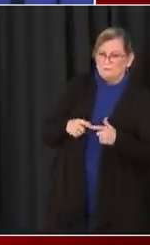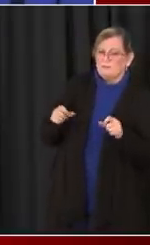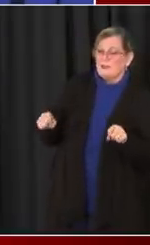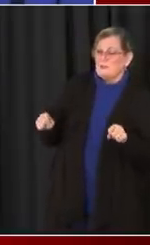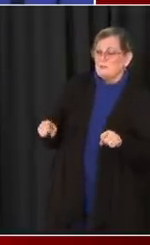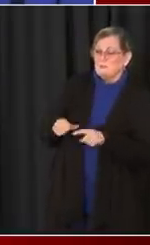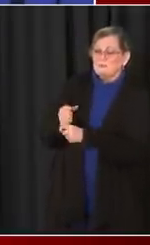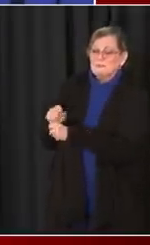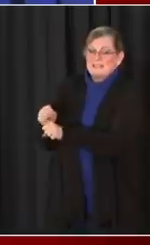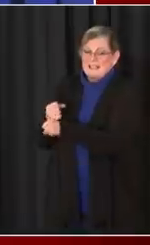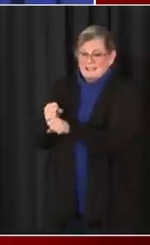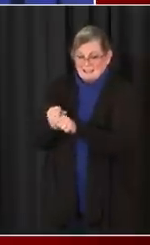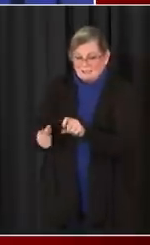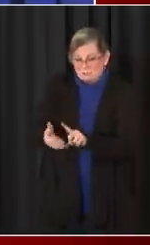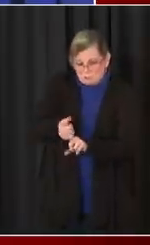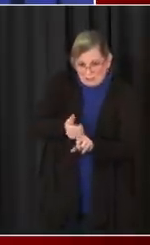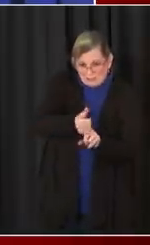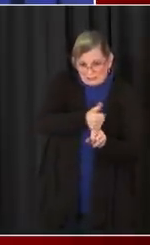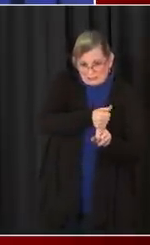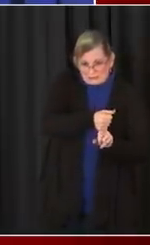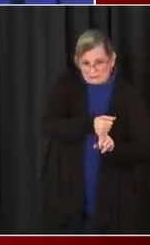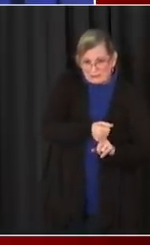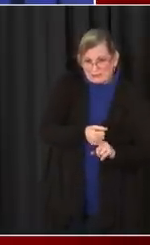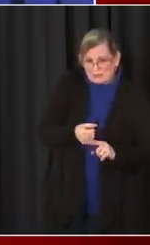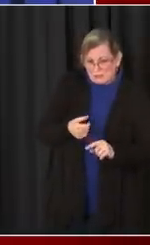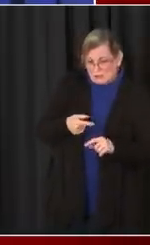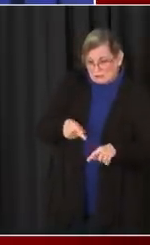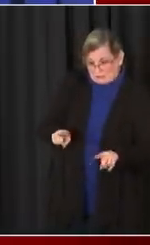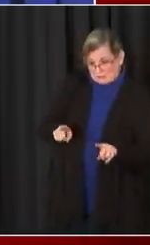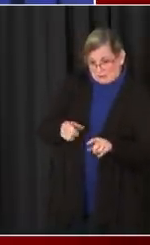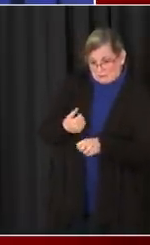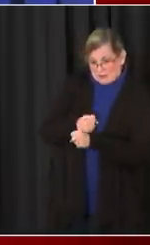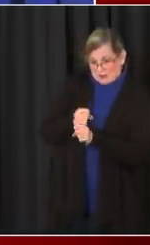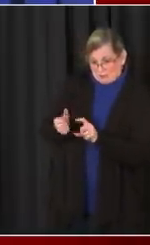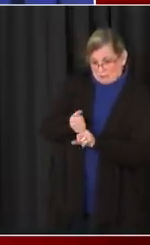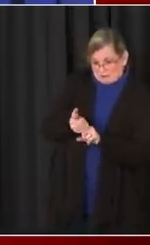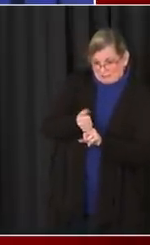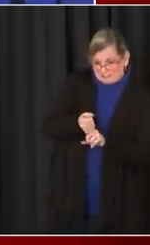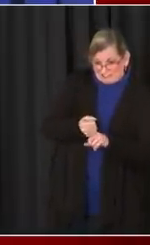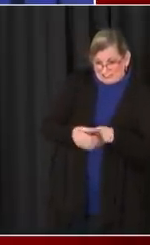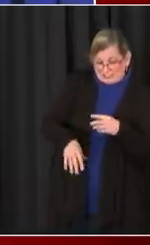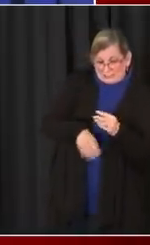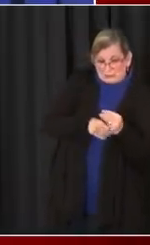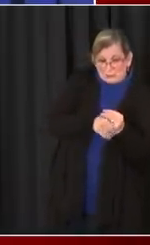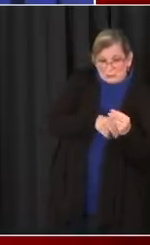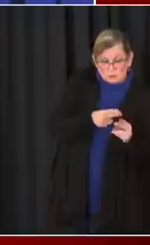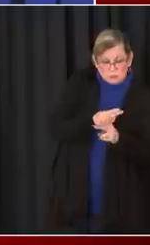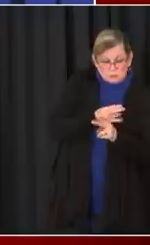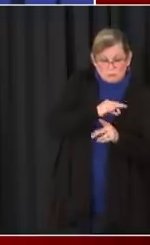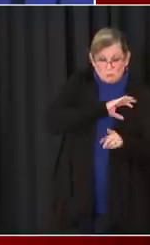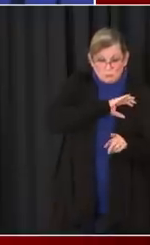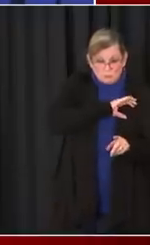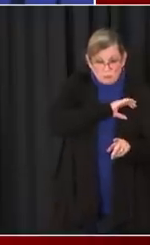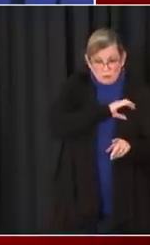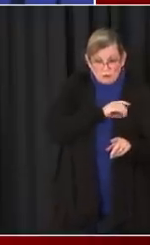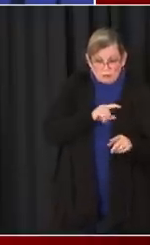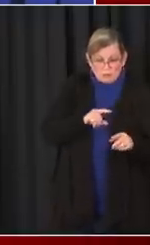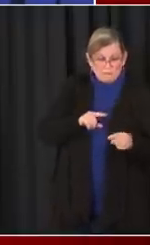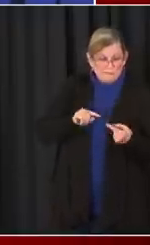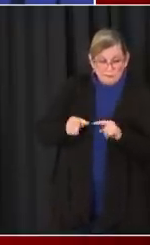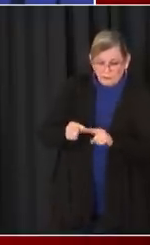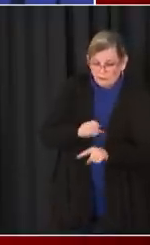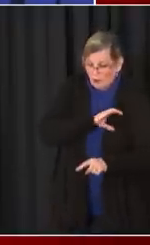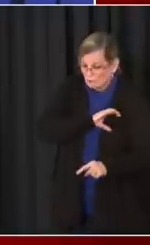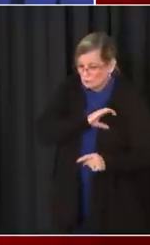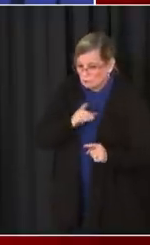to safely make arrests. Because as you begin to make arrests, now we get into additional use of forces, additional injuries of officers, and